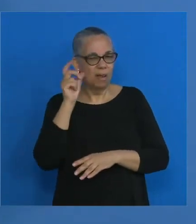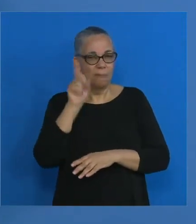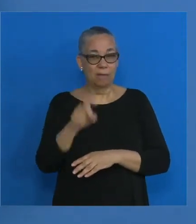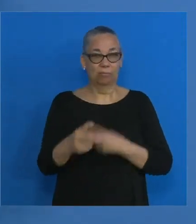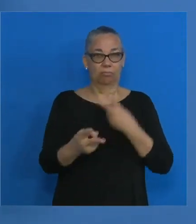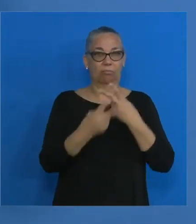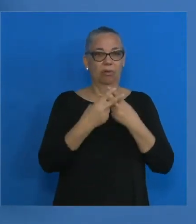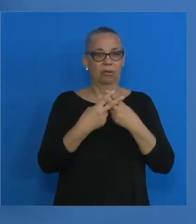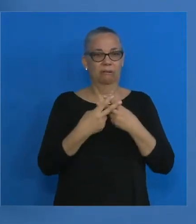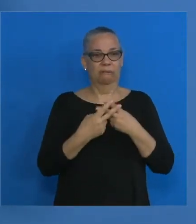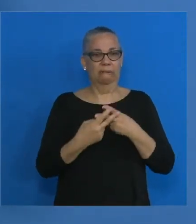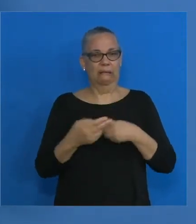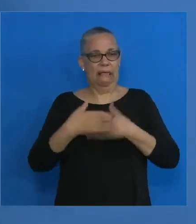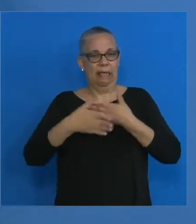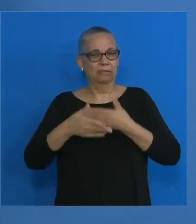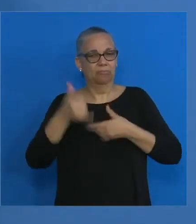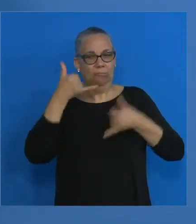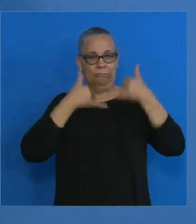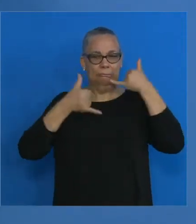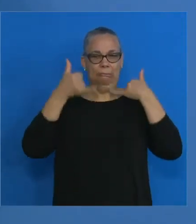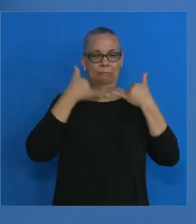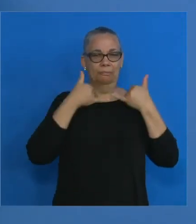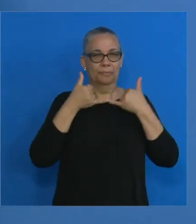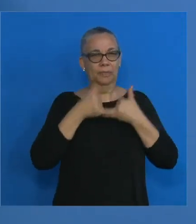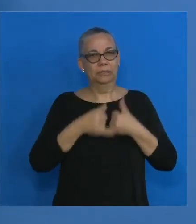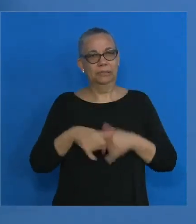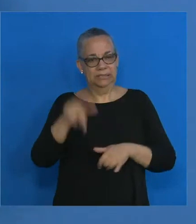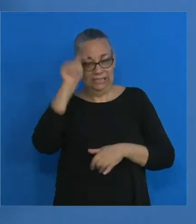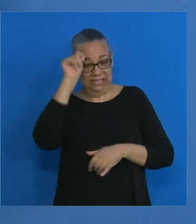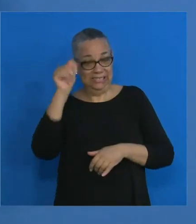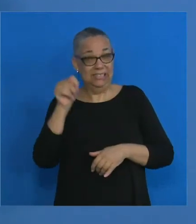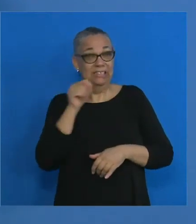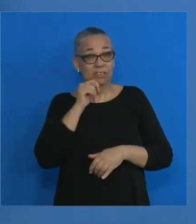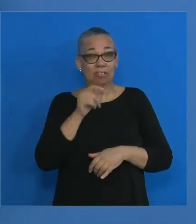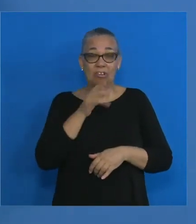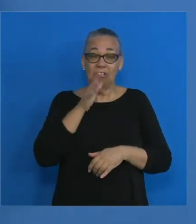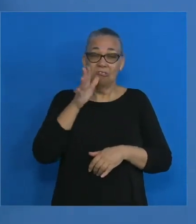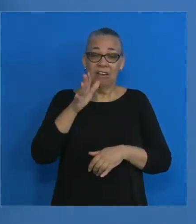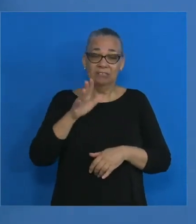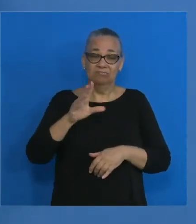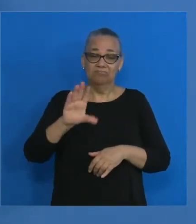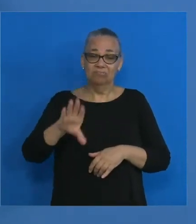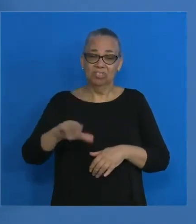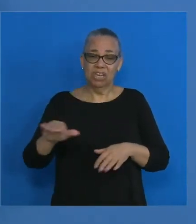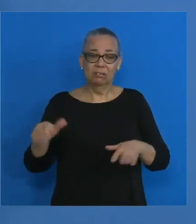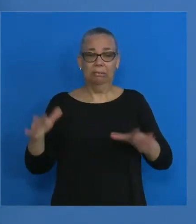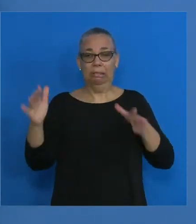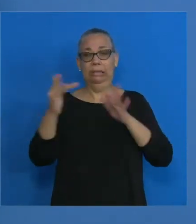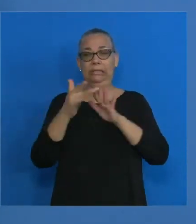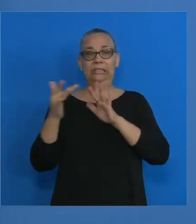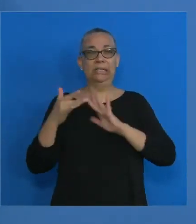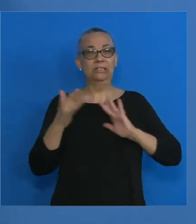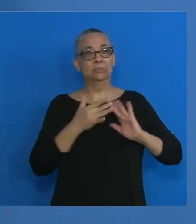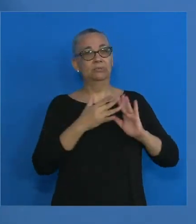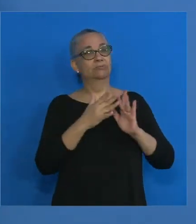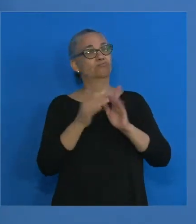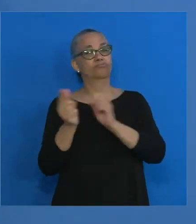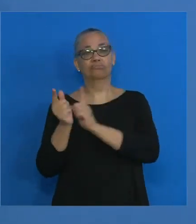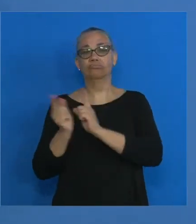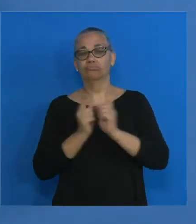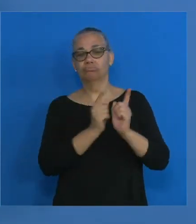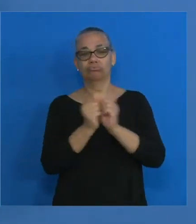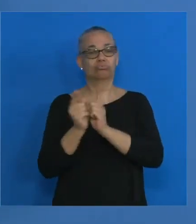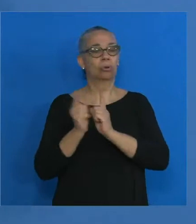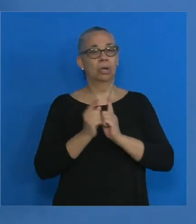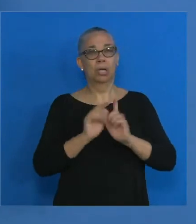been told that because their teenage grandchild who lives with them came in contact with several children who attend Dellwood, that everyone in their